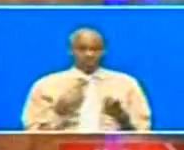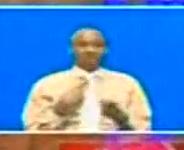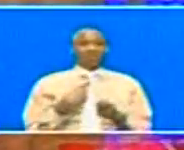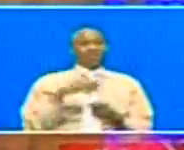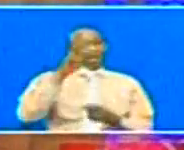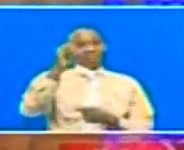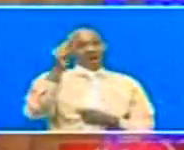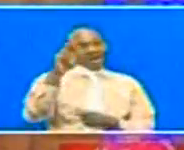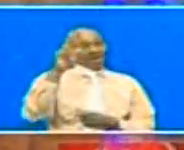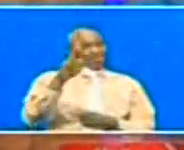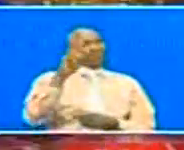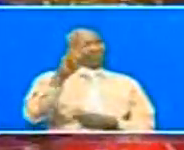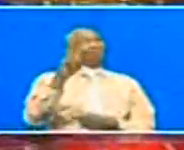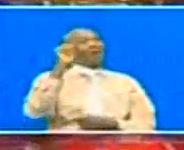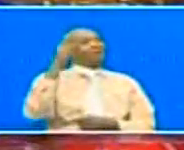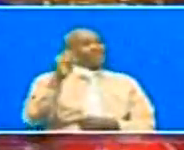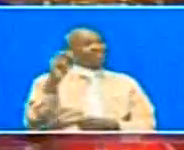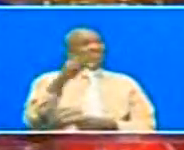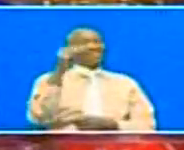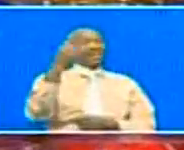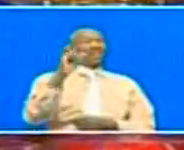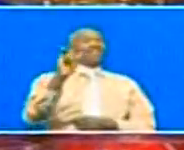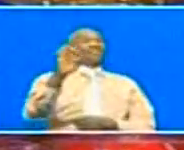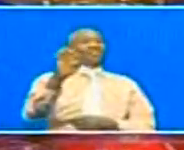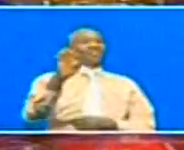You remember Marvin Gaye? Hold on. Let's Bobby McFerrin.